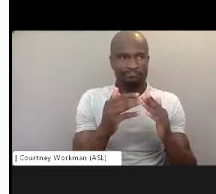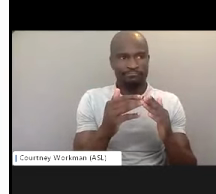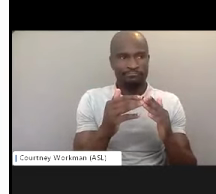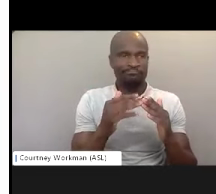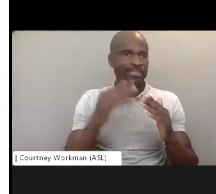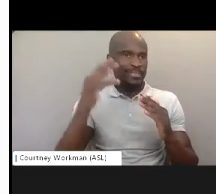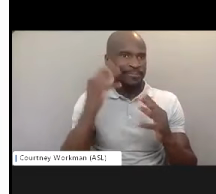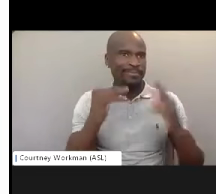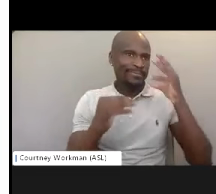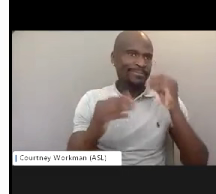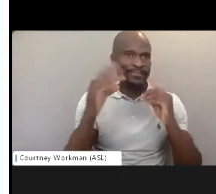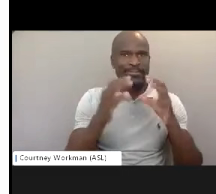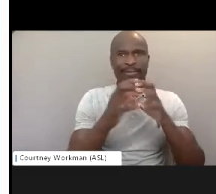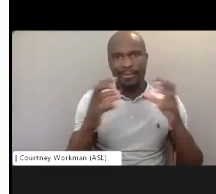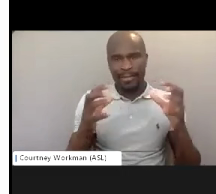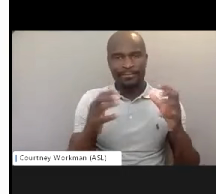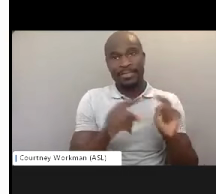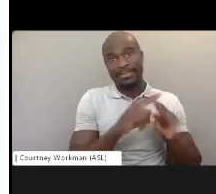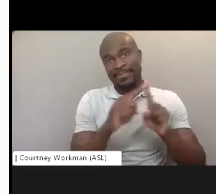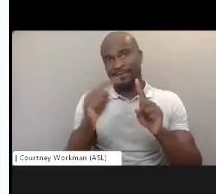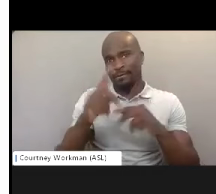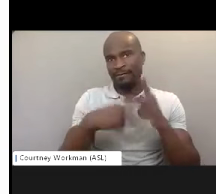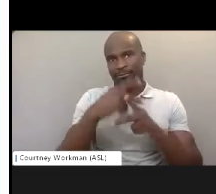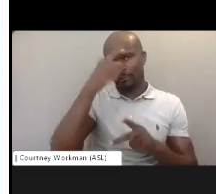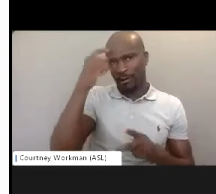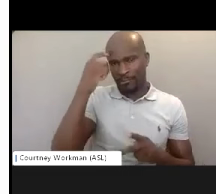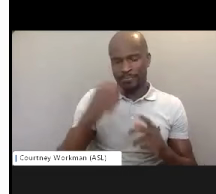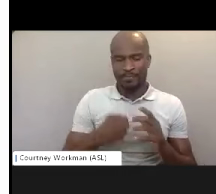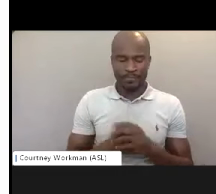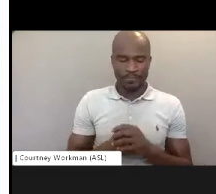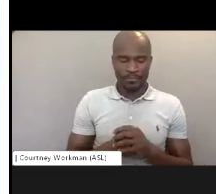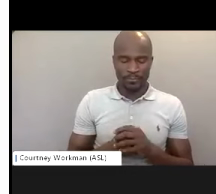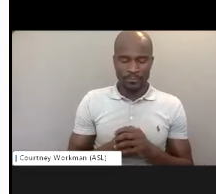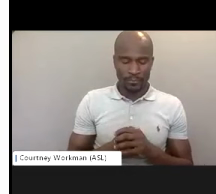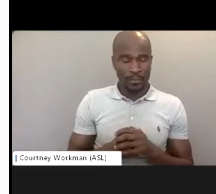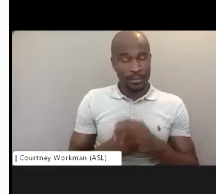multiple traumas. One of the best ways we can do it, and I will tell you, this is